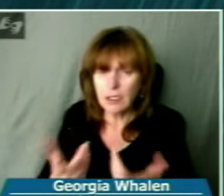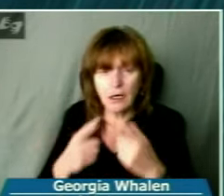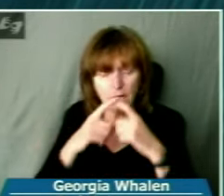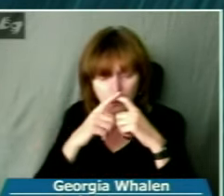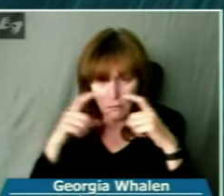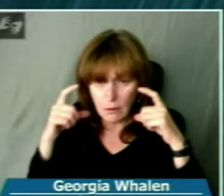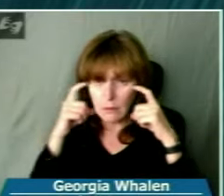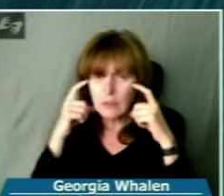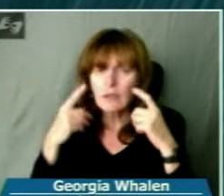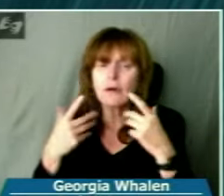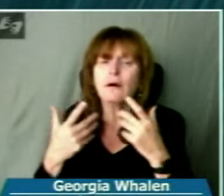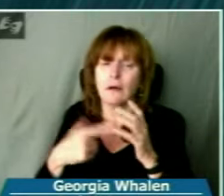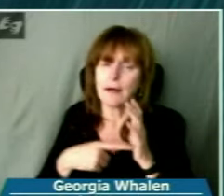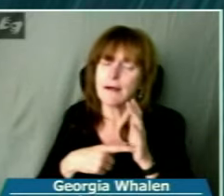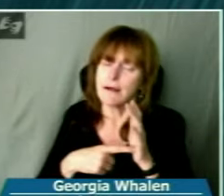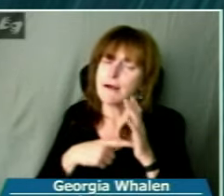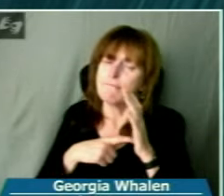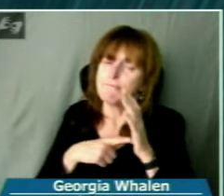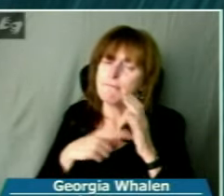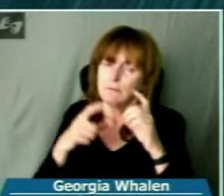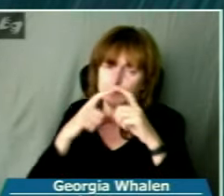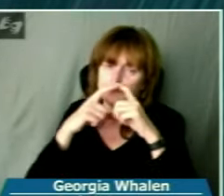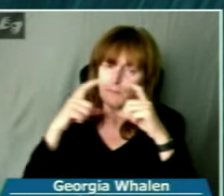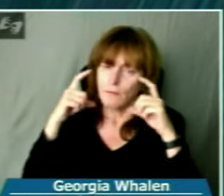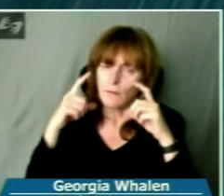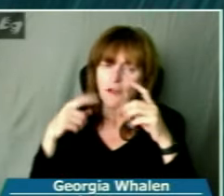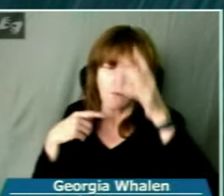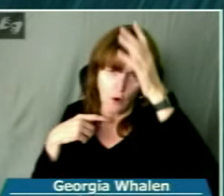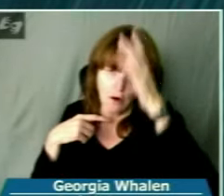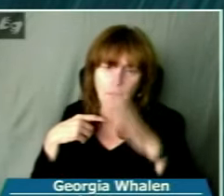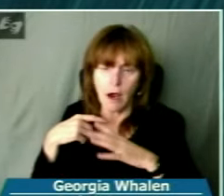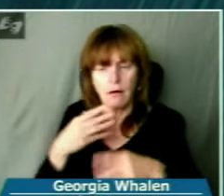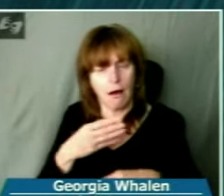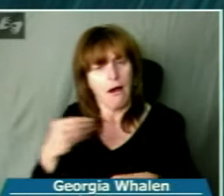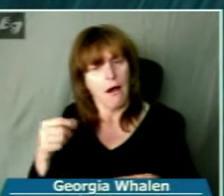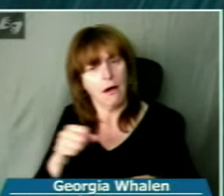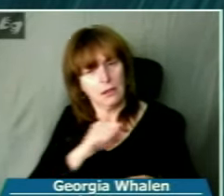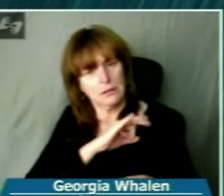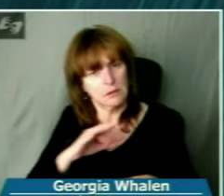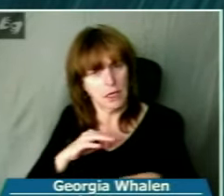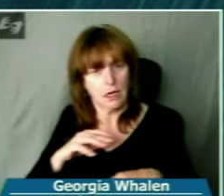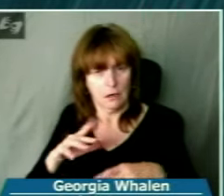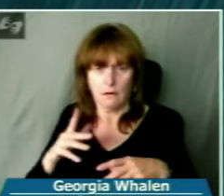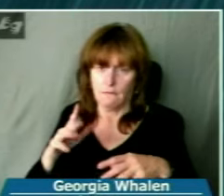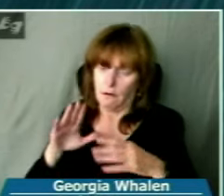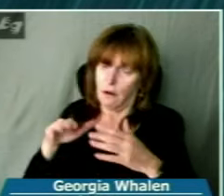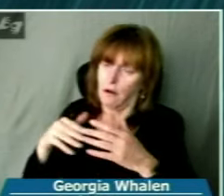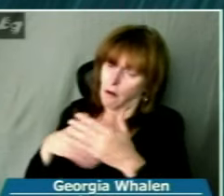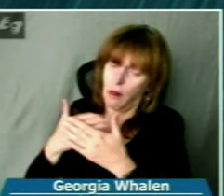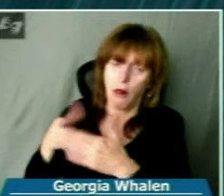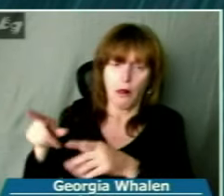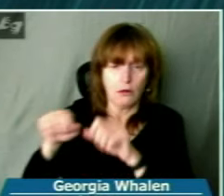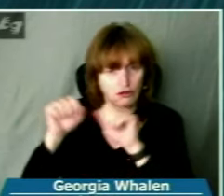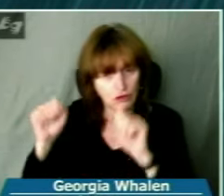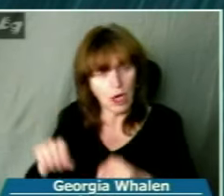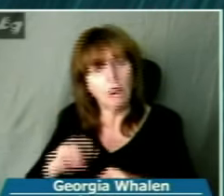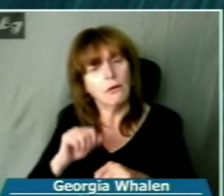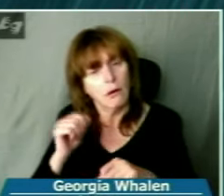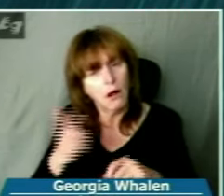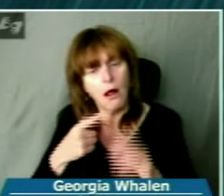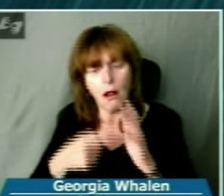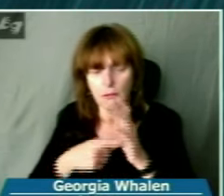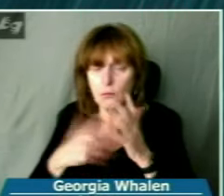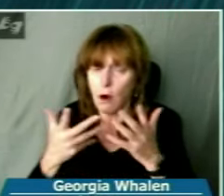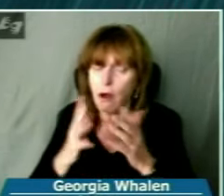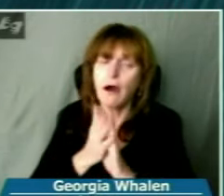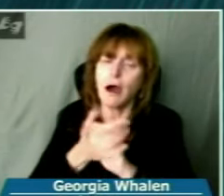wearing of masks for both clients and our staff within the facilities and making sure that people are hand washing. On top